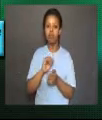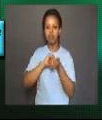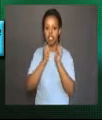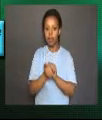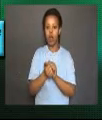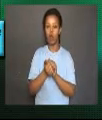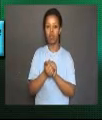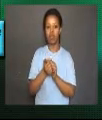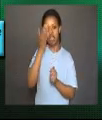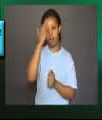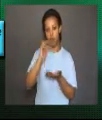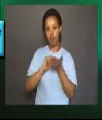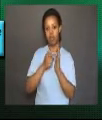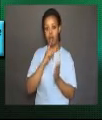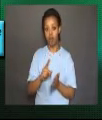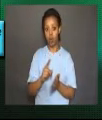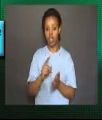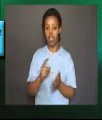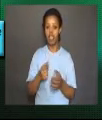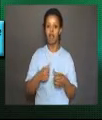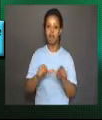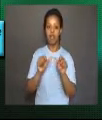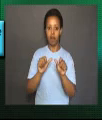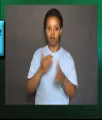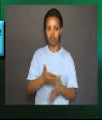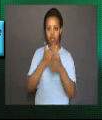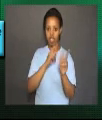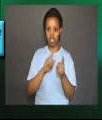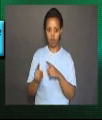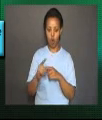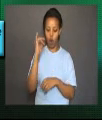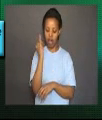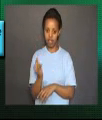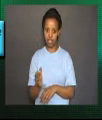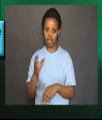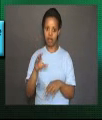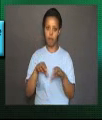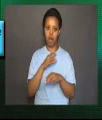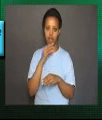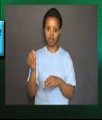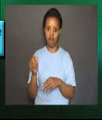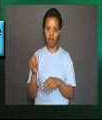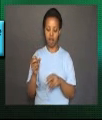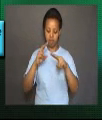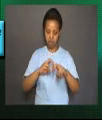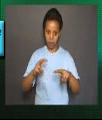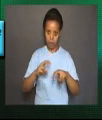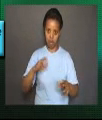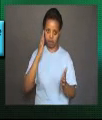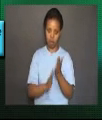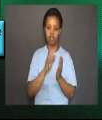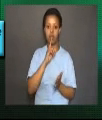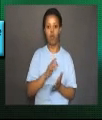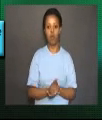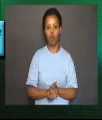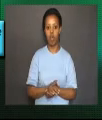The following step is to design and carry out an experiment to